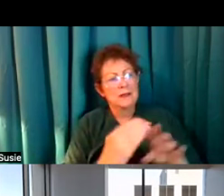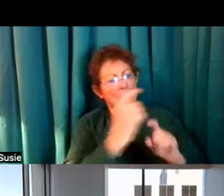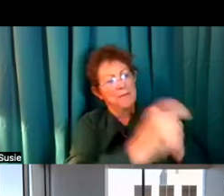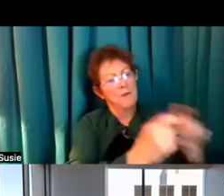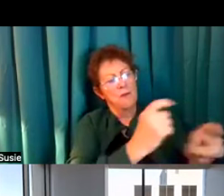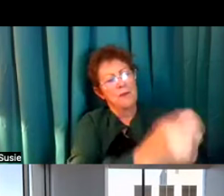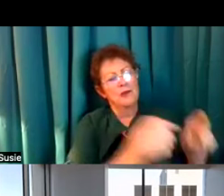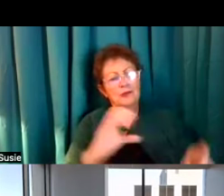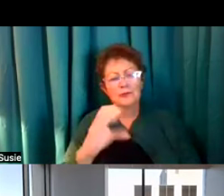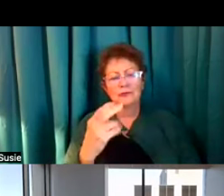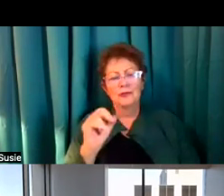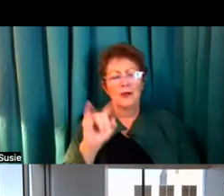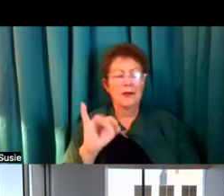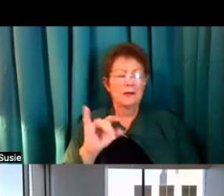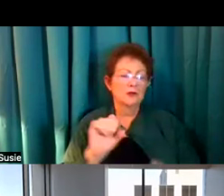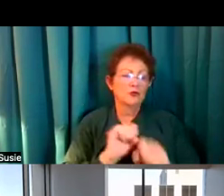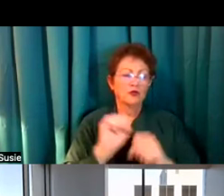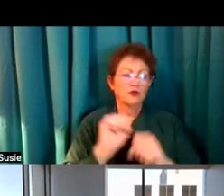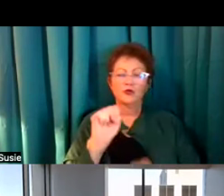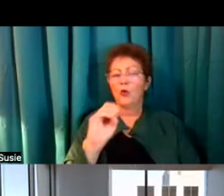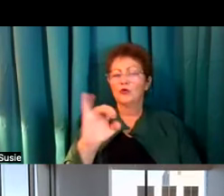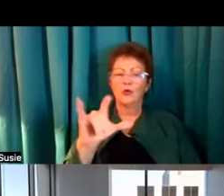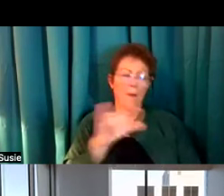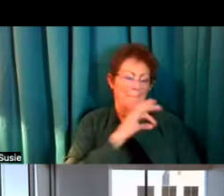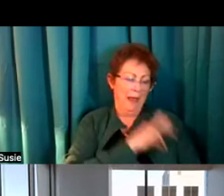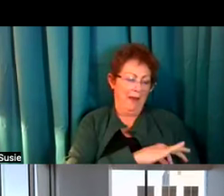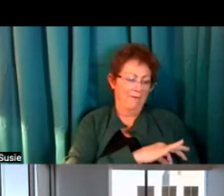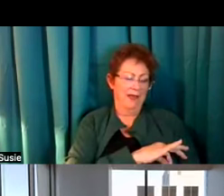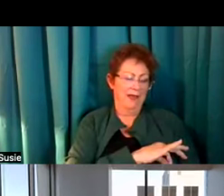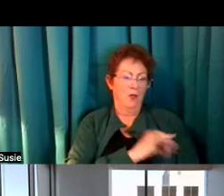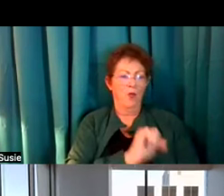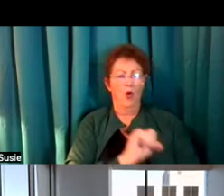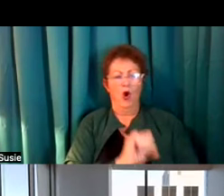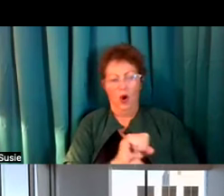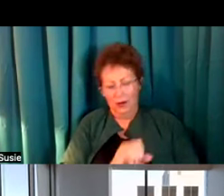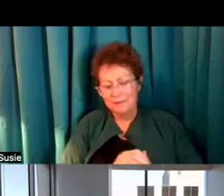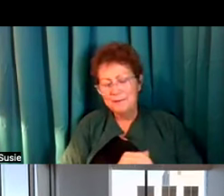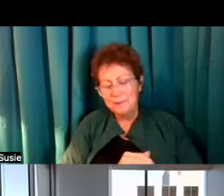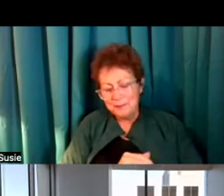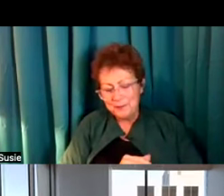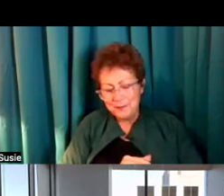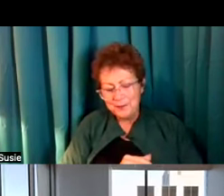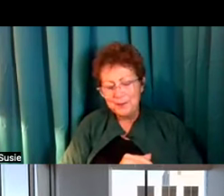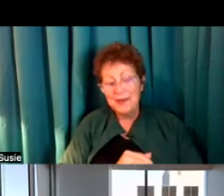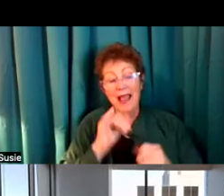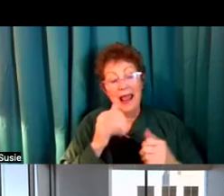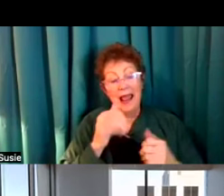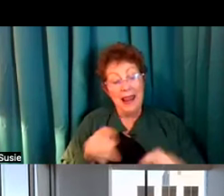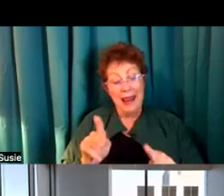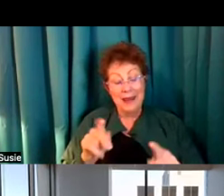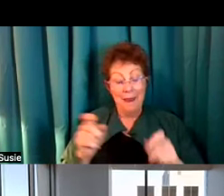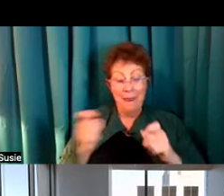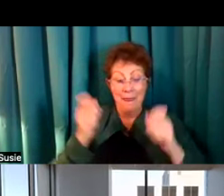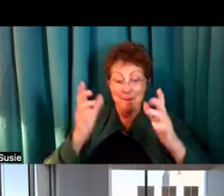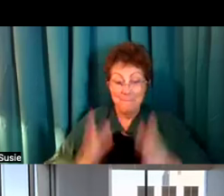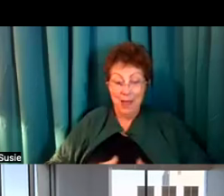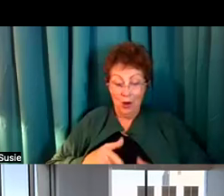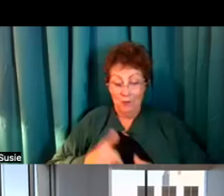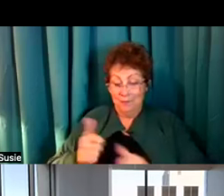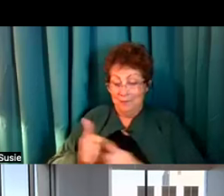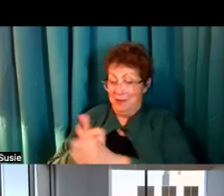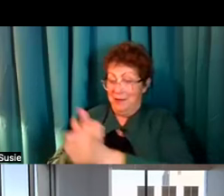of socially beneficial work, and entitling the managers to pursue